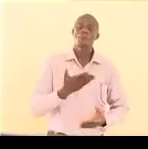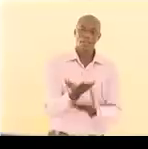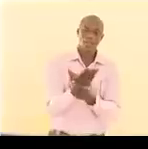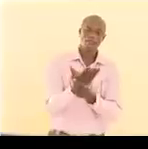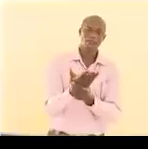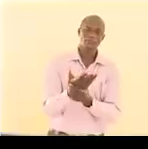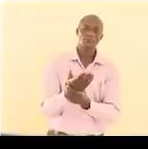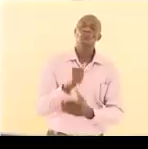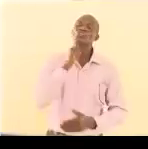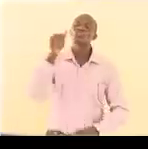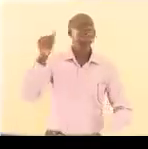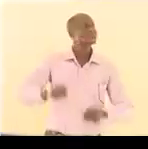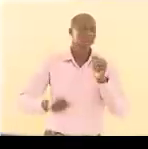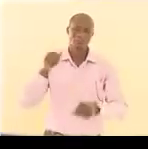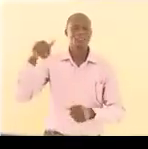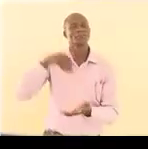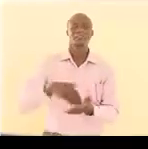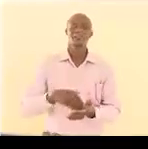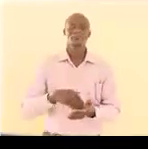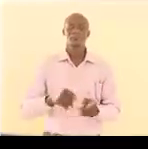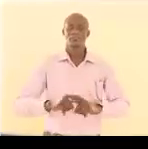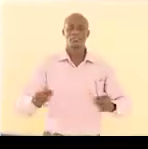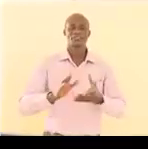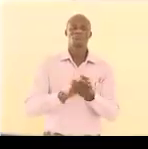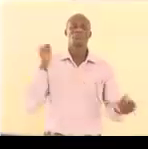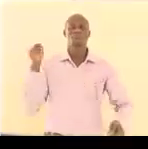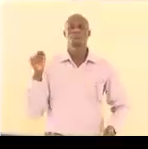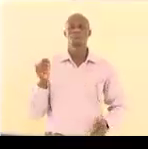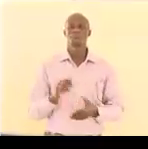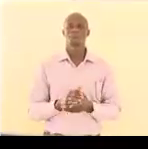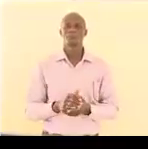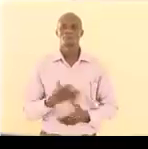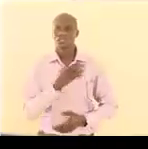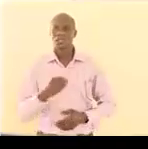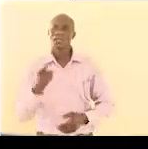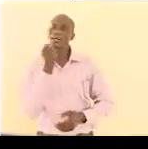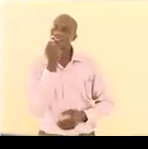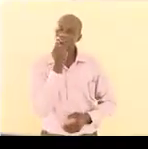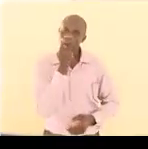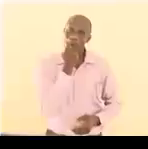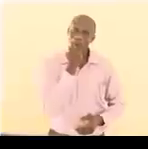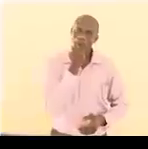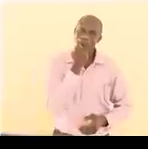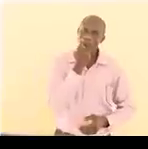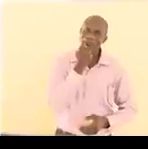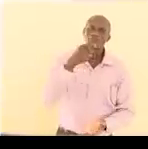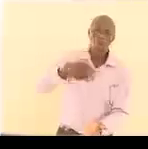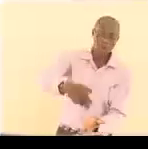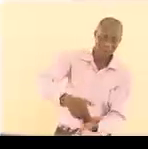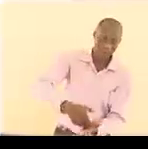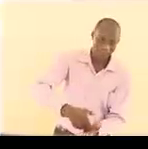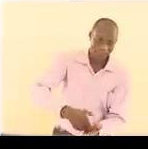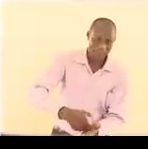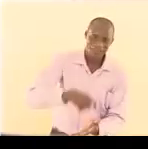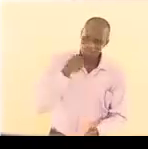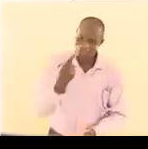hands. Doubt no longer, but believe. And Thomas went